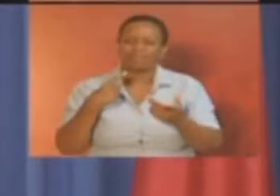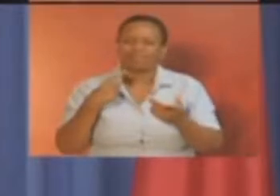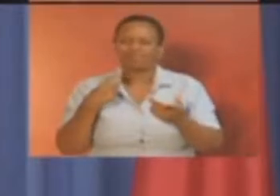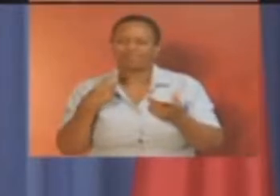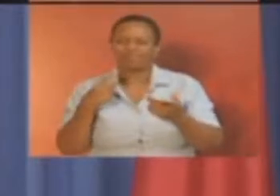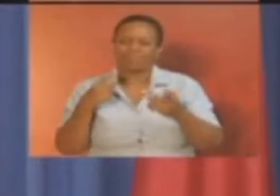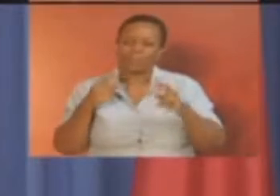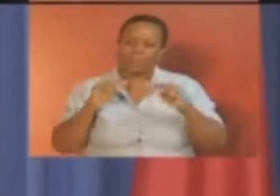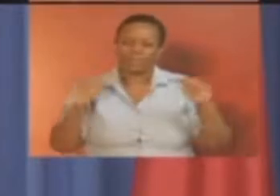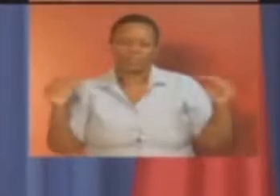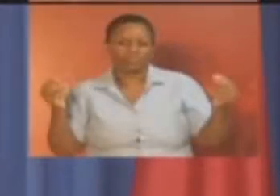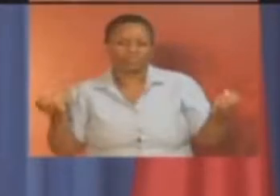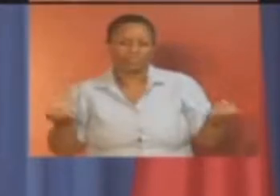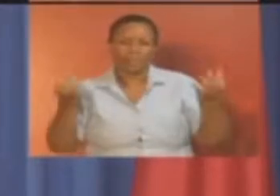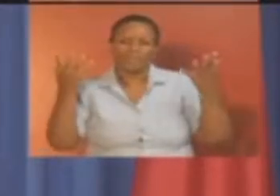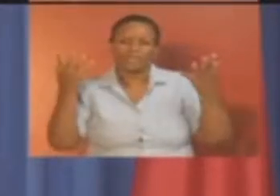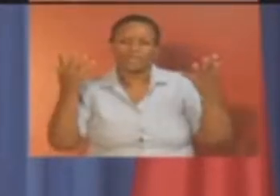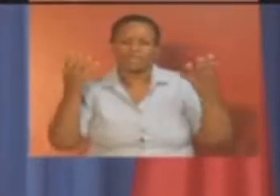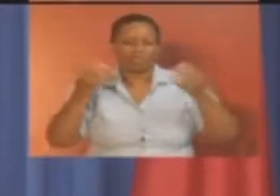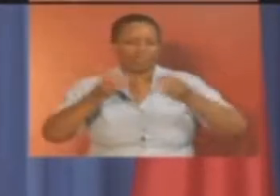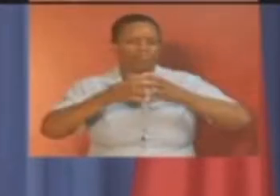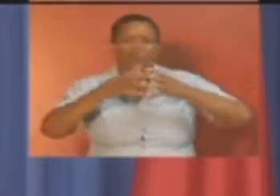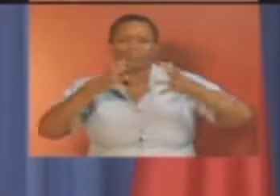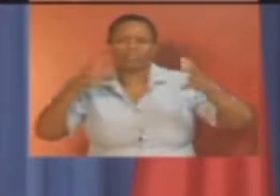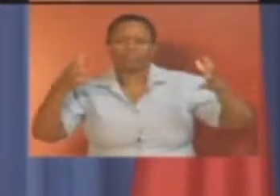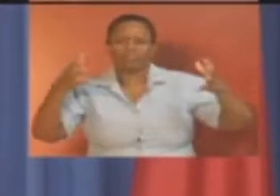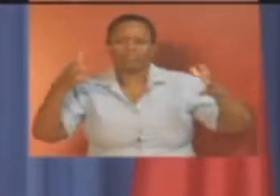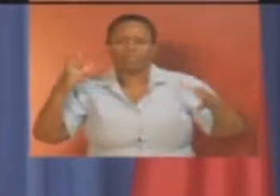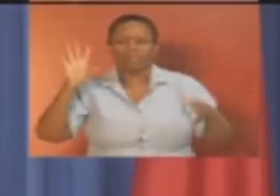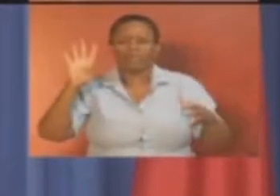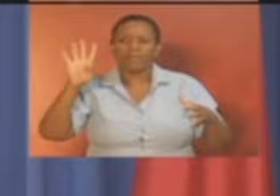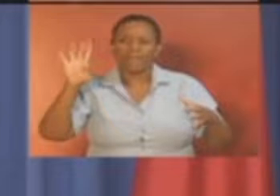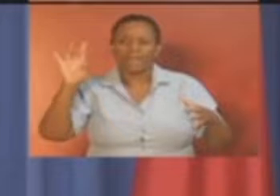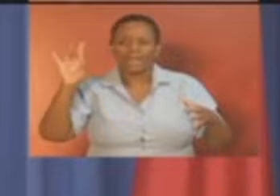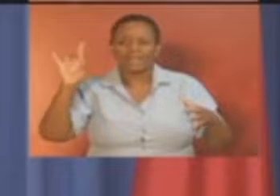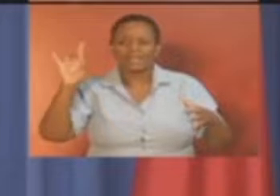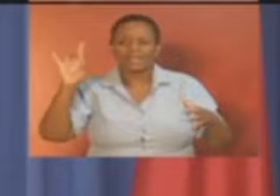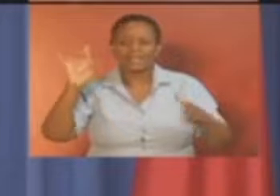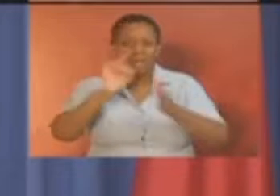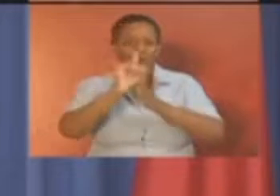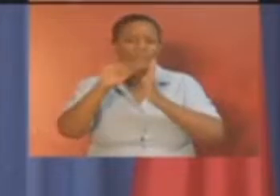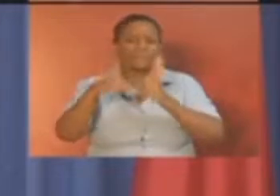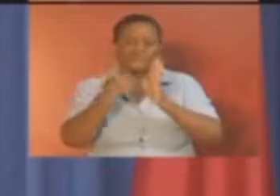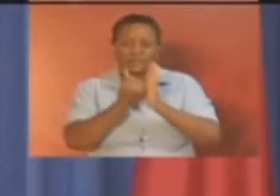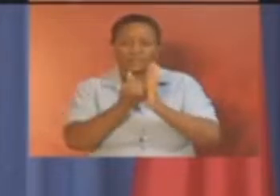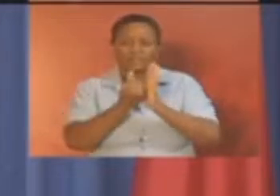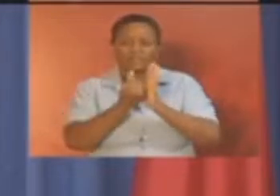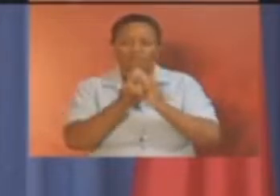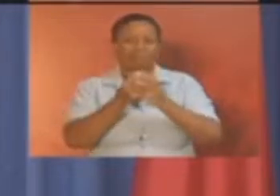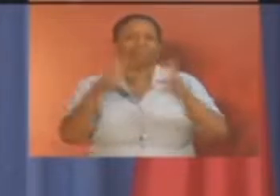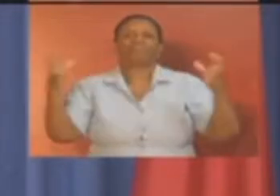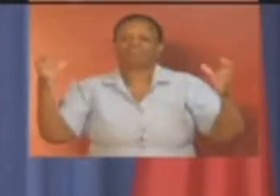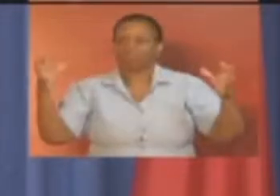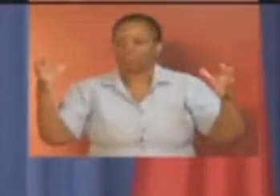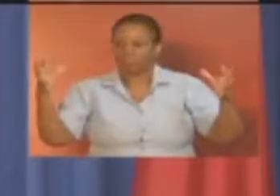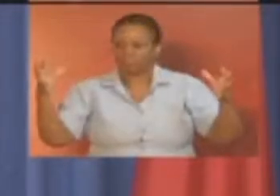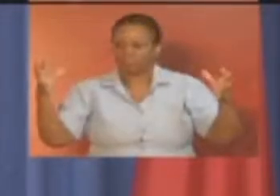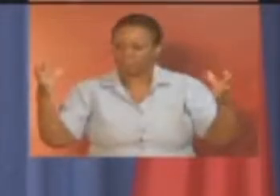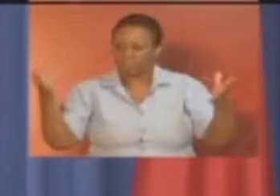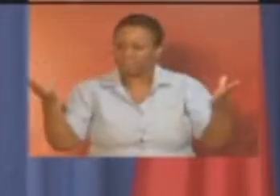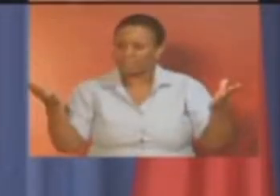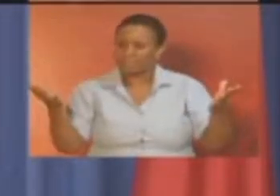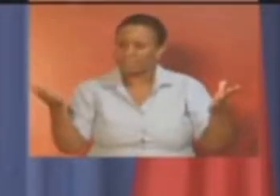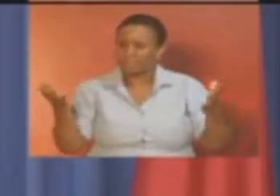hours. My fellow citizens, I will start by reminding each of you that health is a public good and a